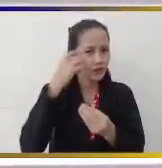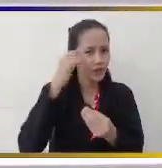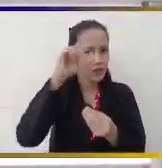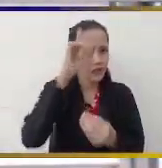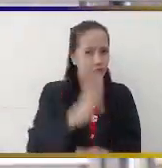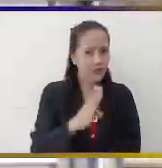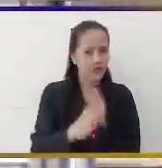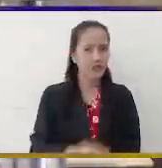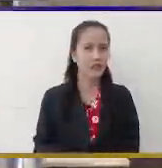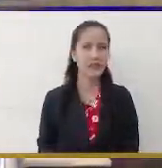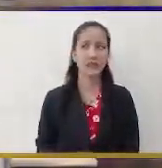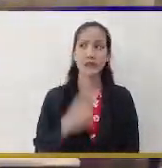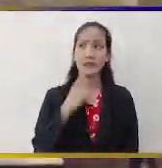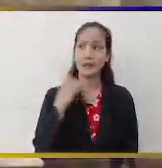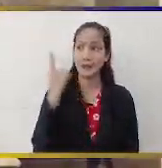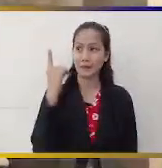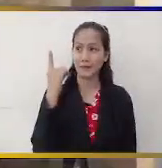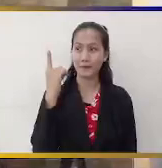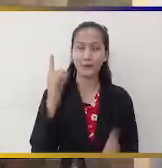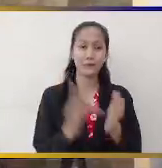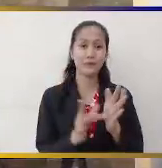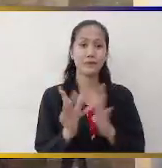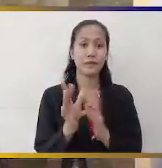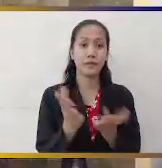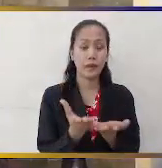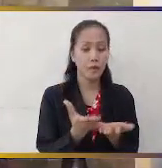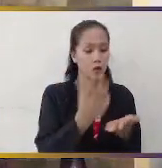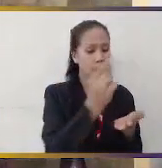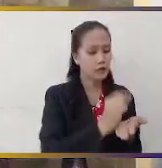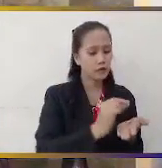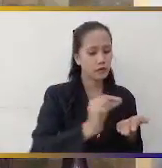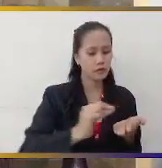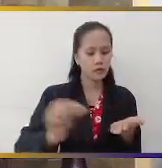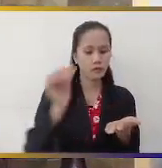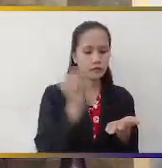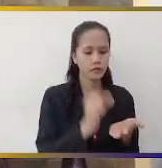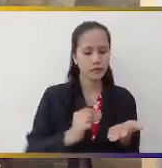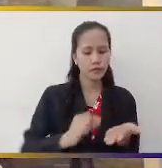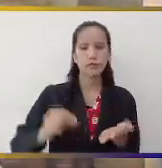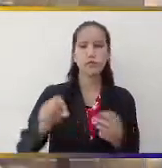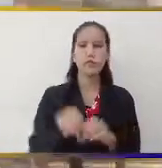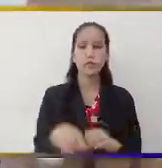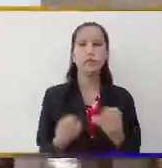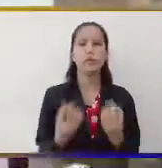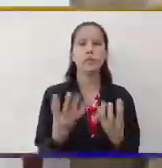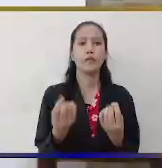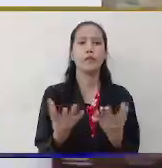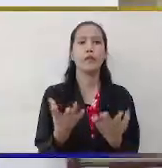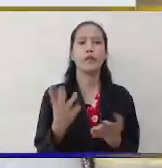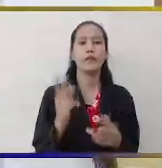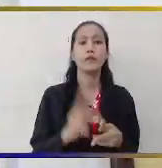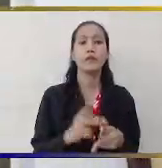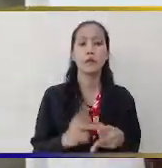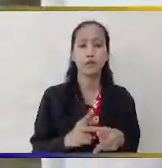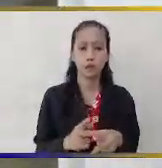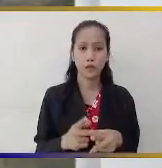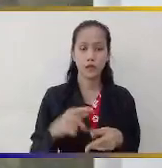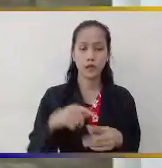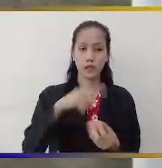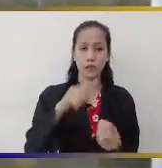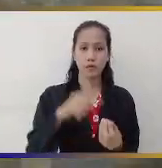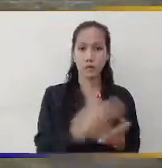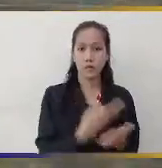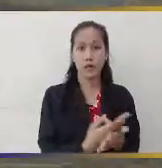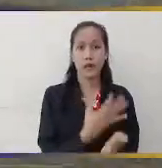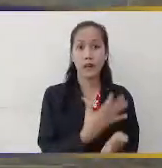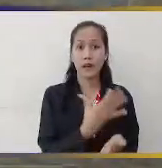My Bible teaches me so many principles about finances. And the Bible's teaching us we